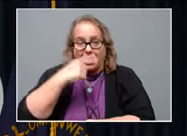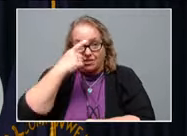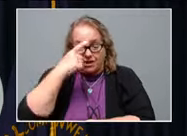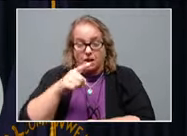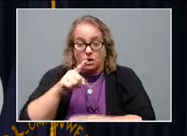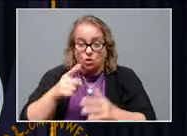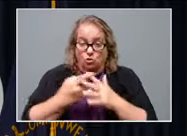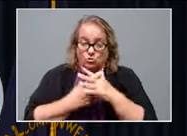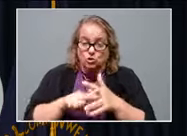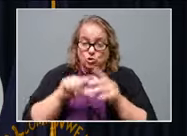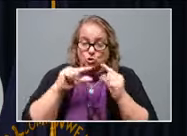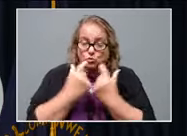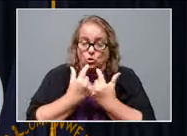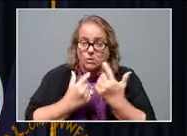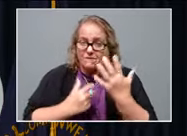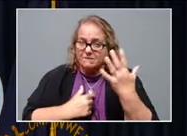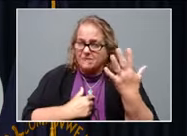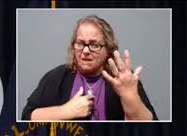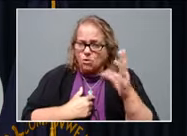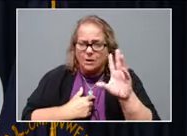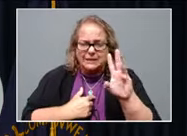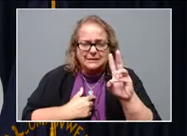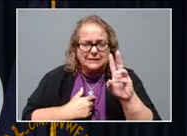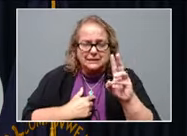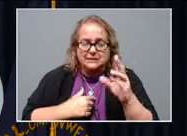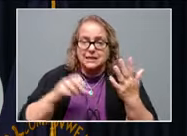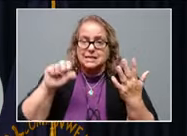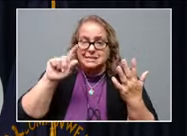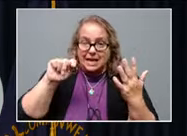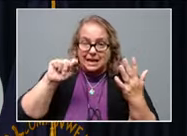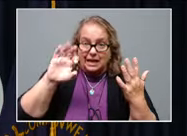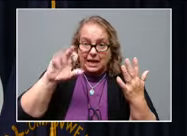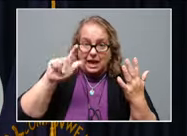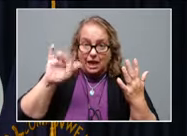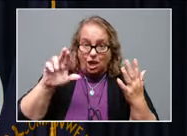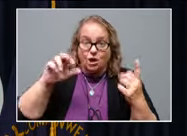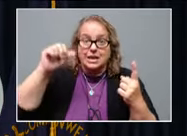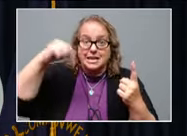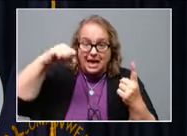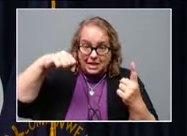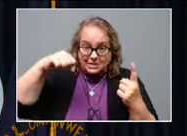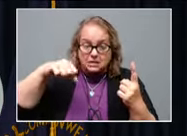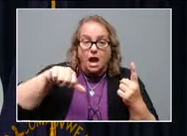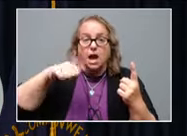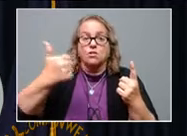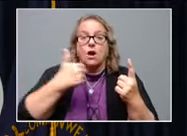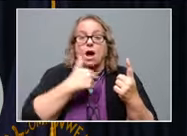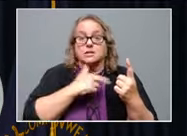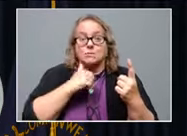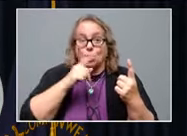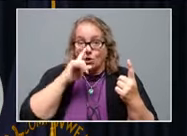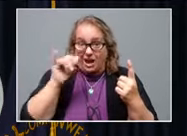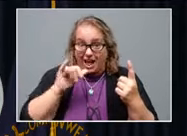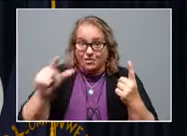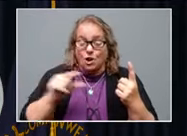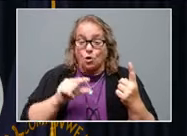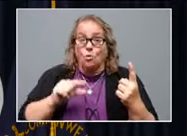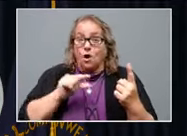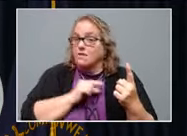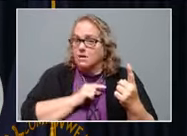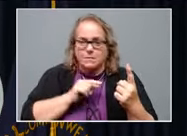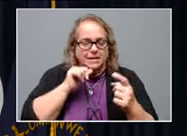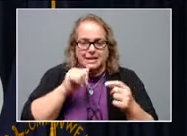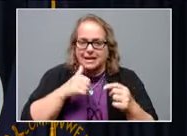even 6 of them. St. Clair got a yes. Another hospital looked like they qualified, but they did not have a